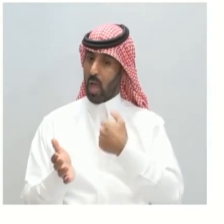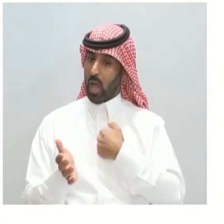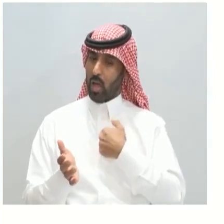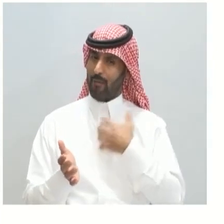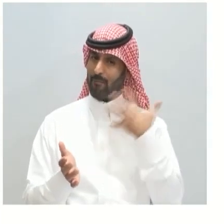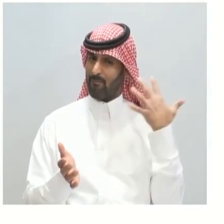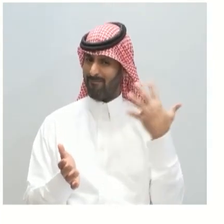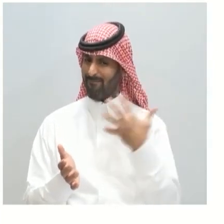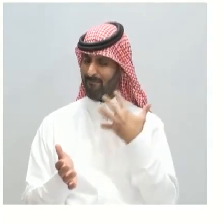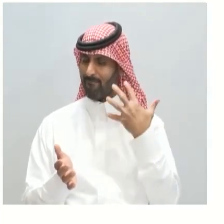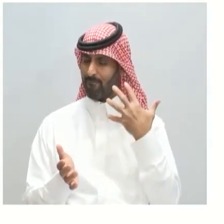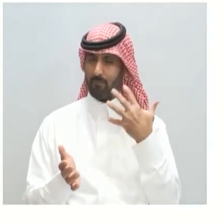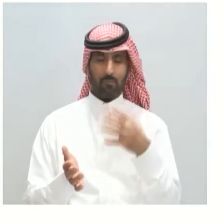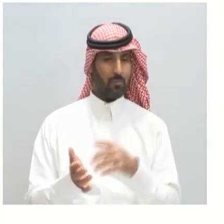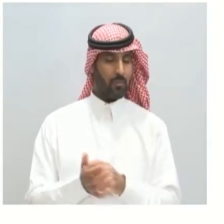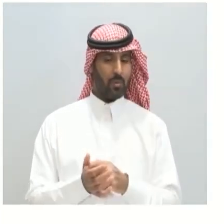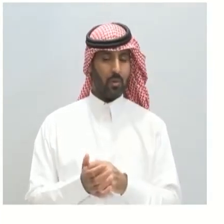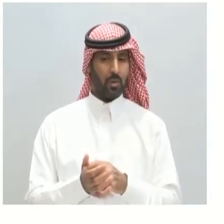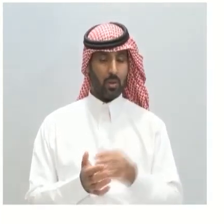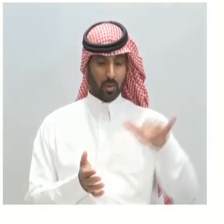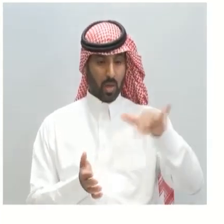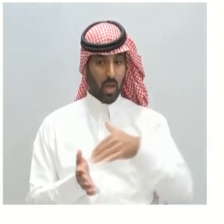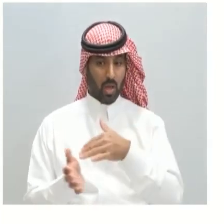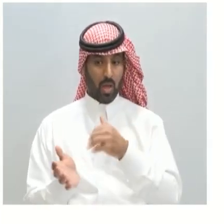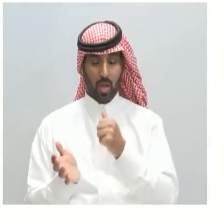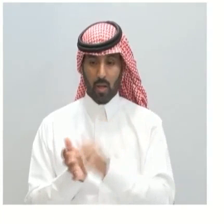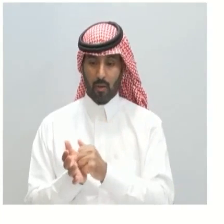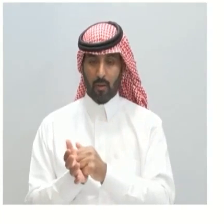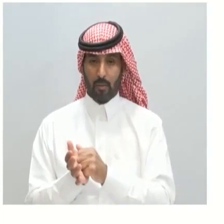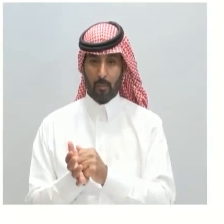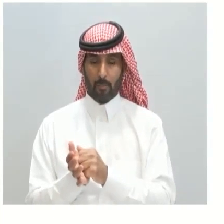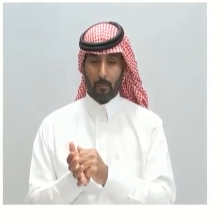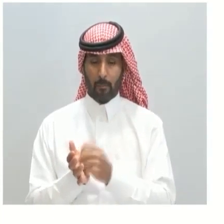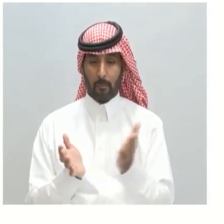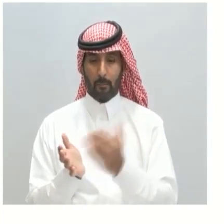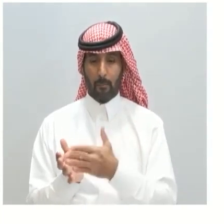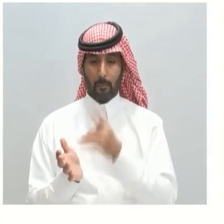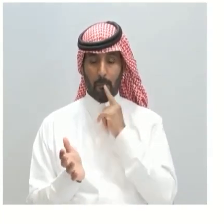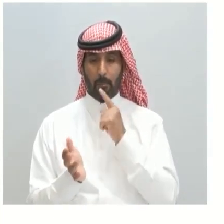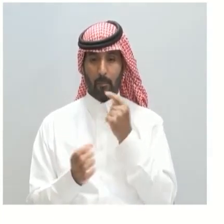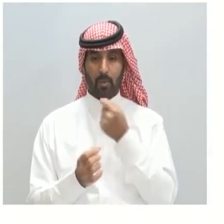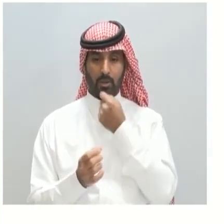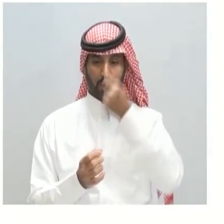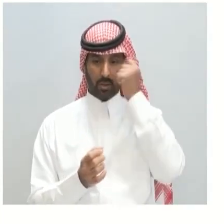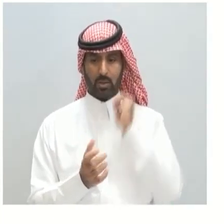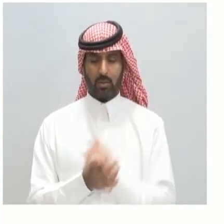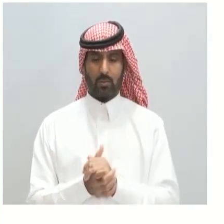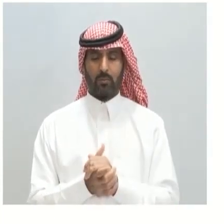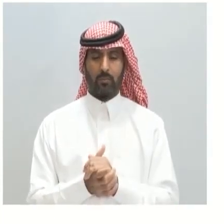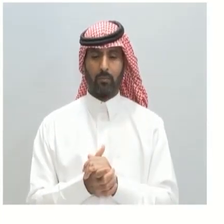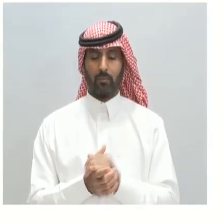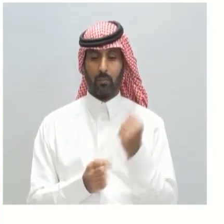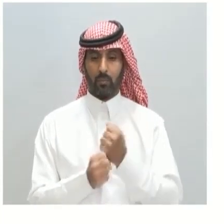So remember, we'll write the word get, and it will be followed by either an adjective or a